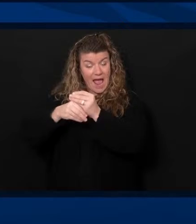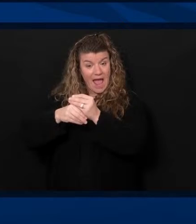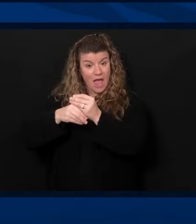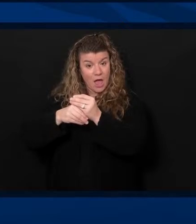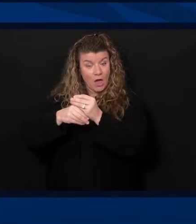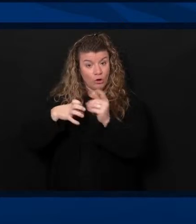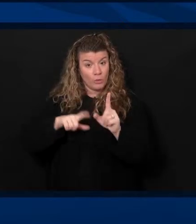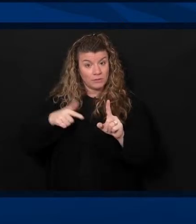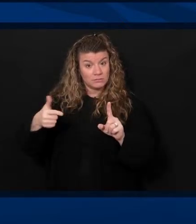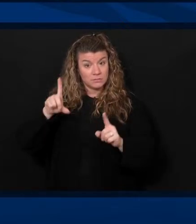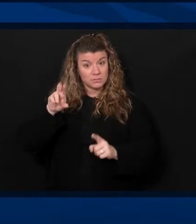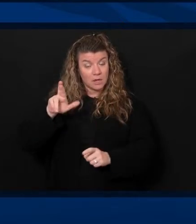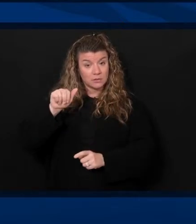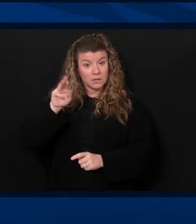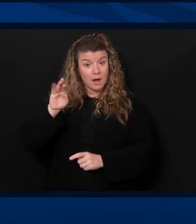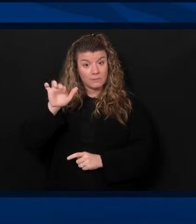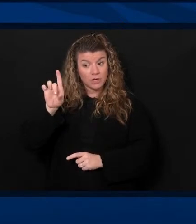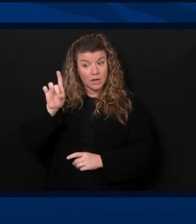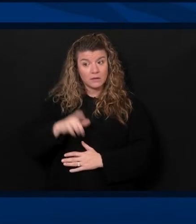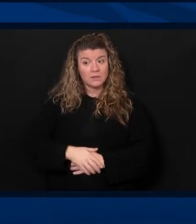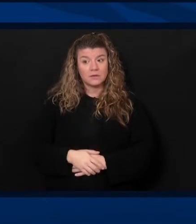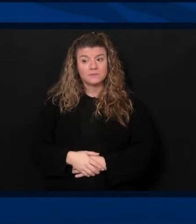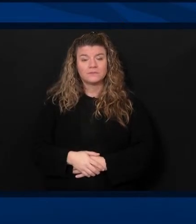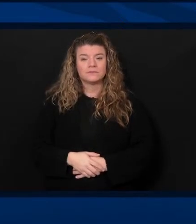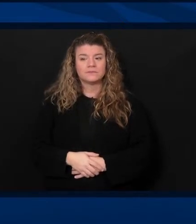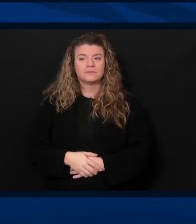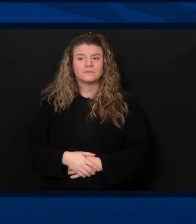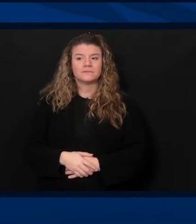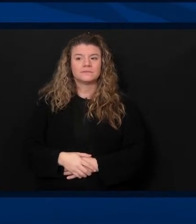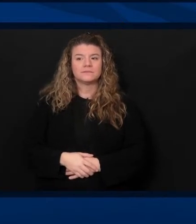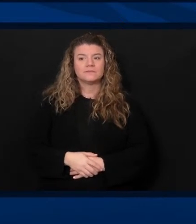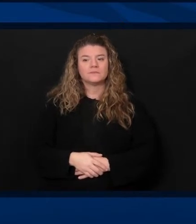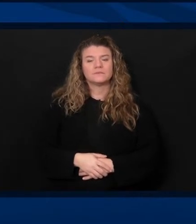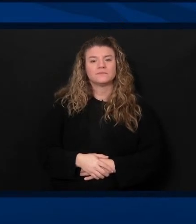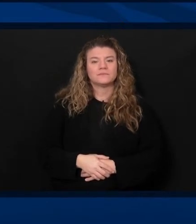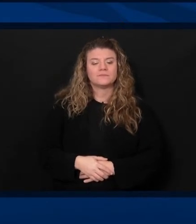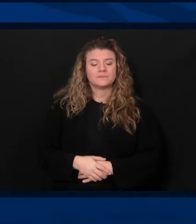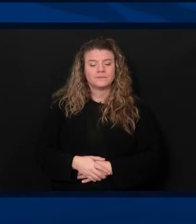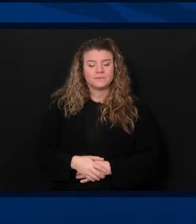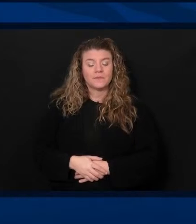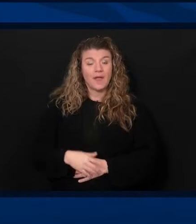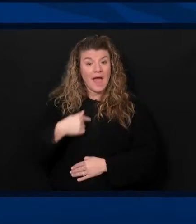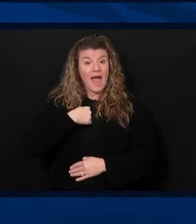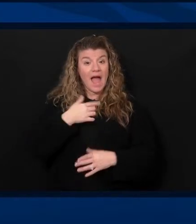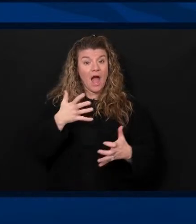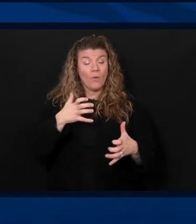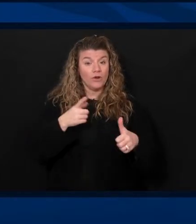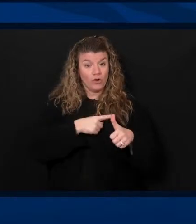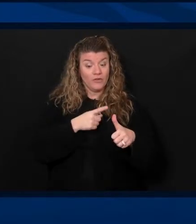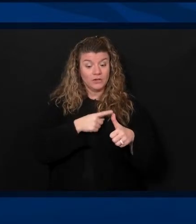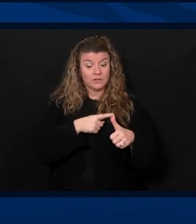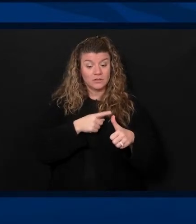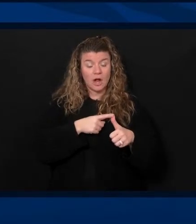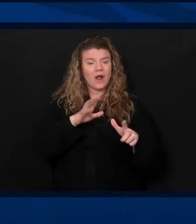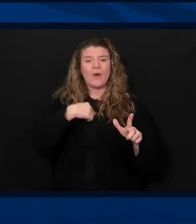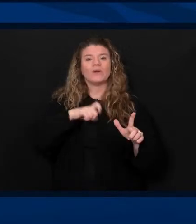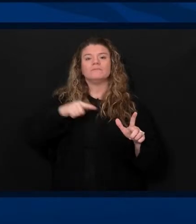Dr. Amjad? I think I'll defer this to Dr. Amjad, Governor, if that's okay. No, that's fine, sir.